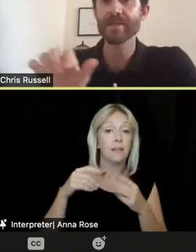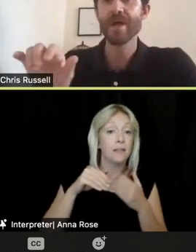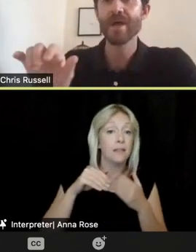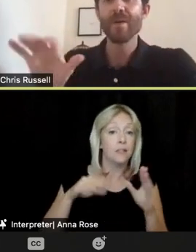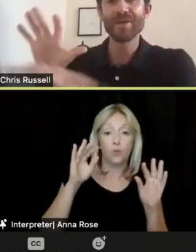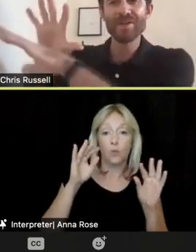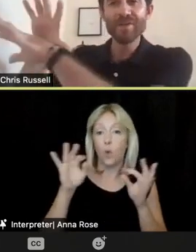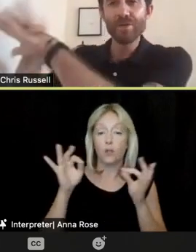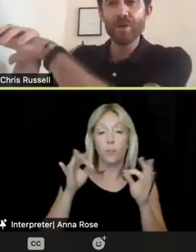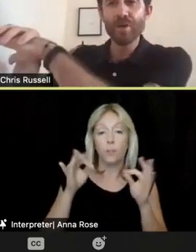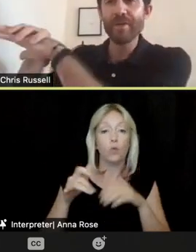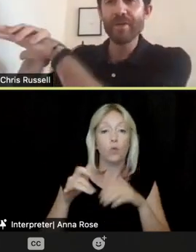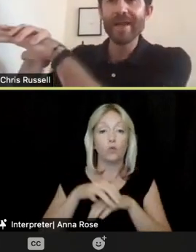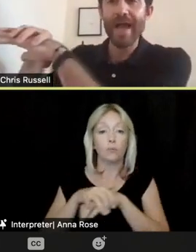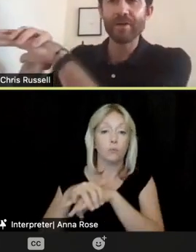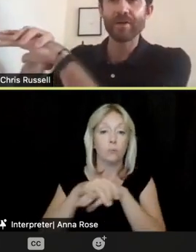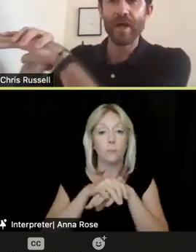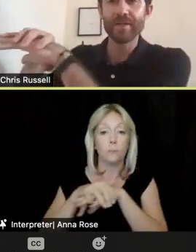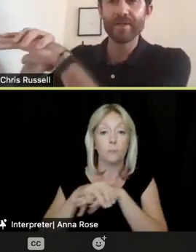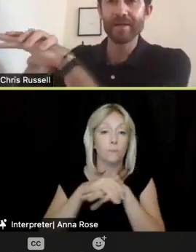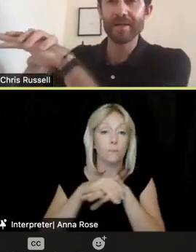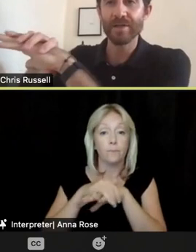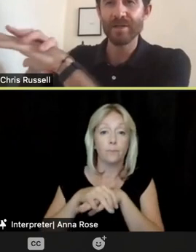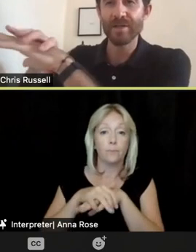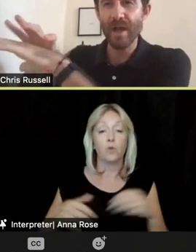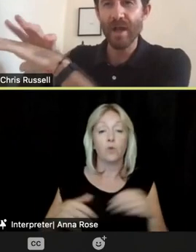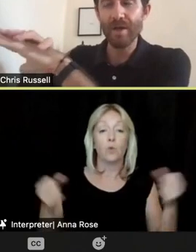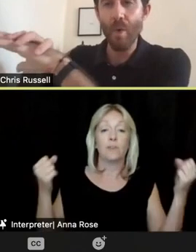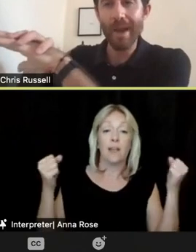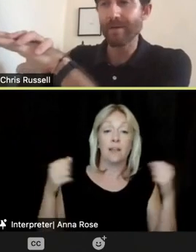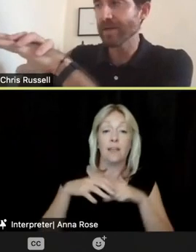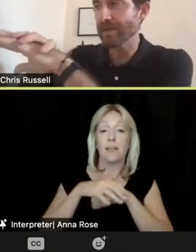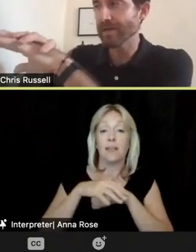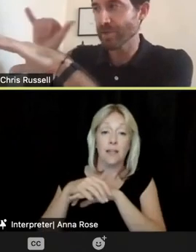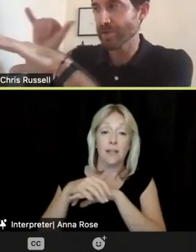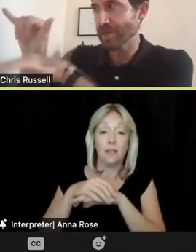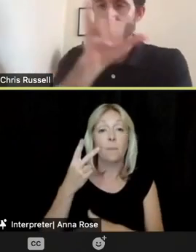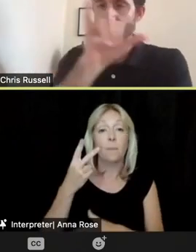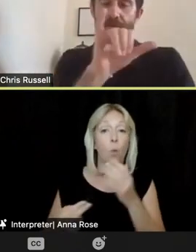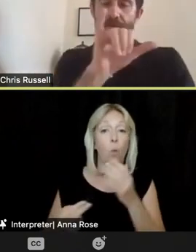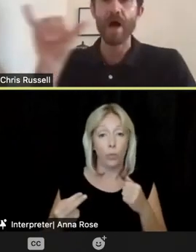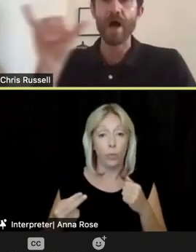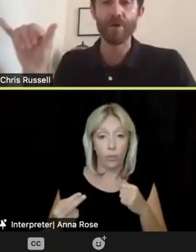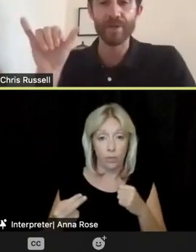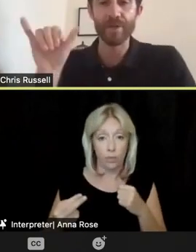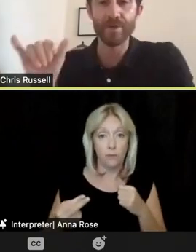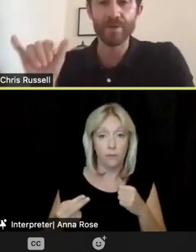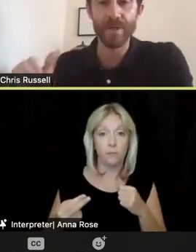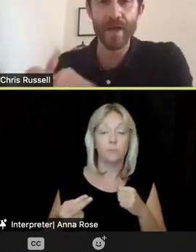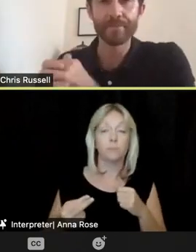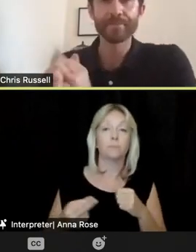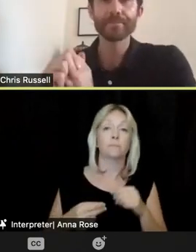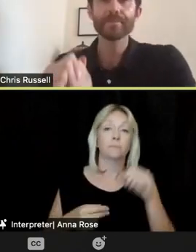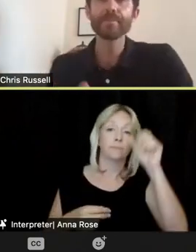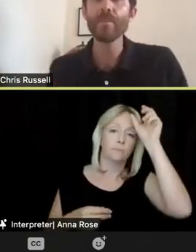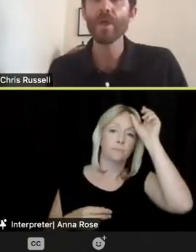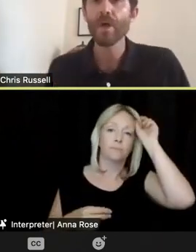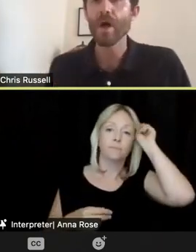teacher's hands, but she's also looking for that tactile contact because she's not quite ready to just follow the visual